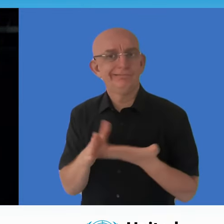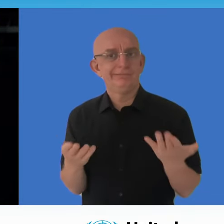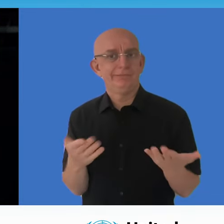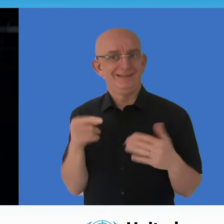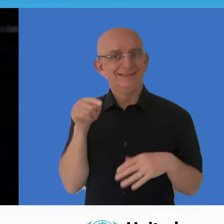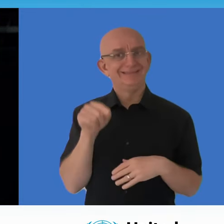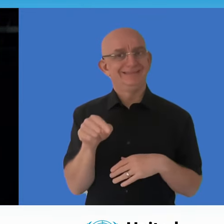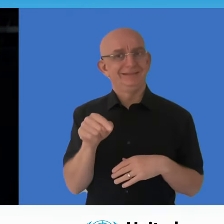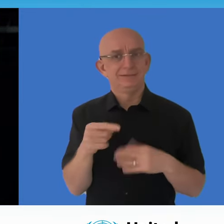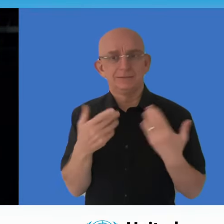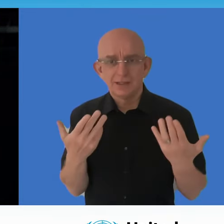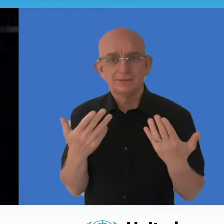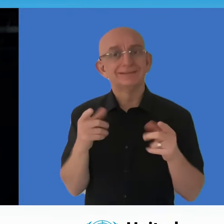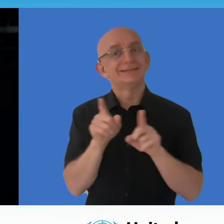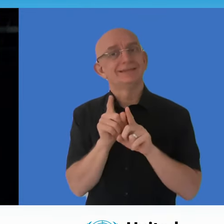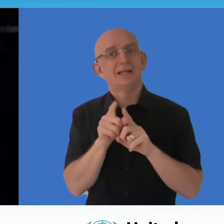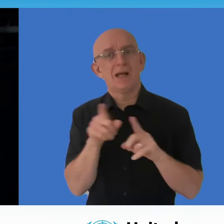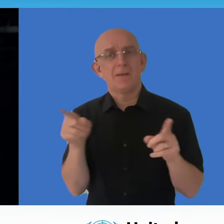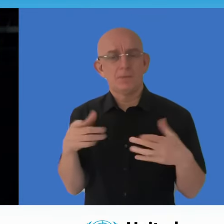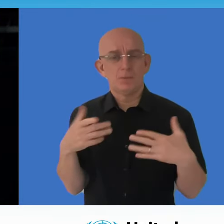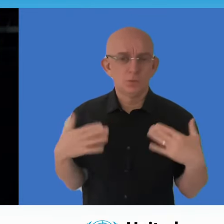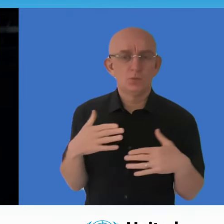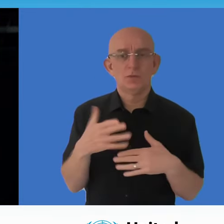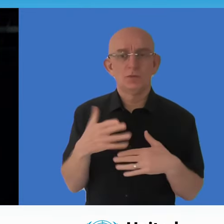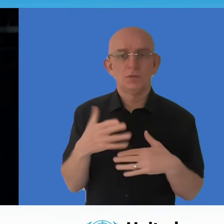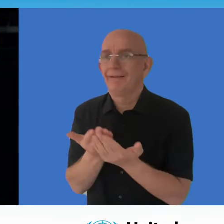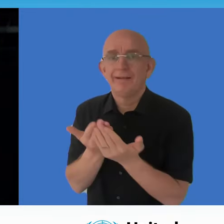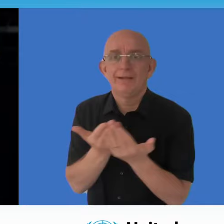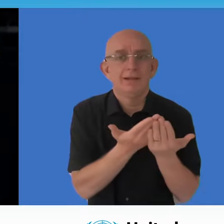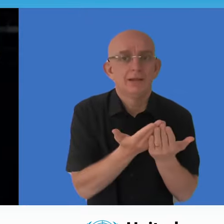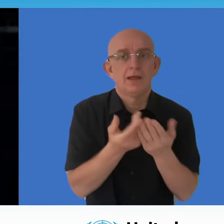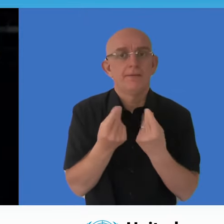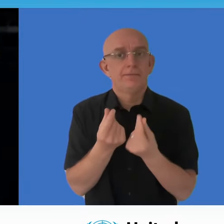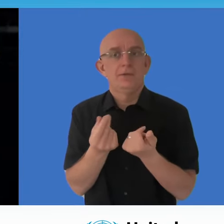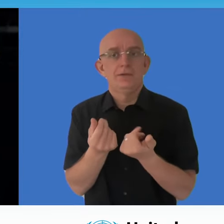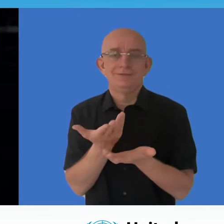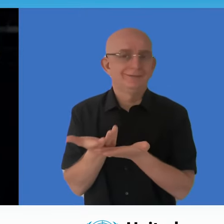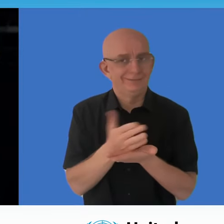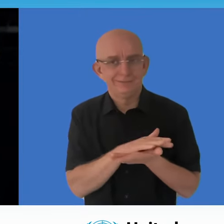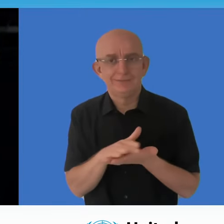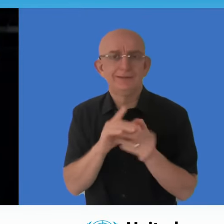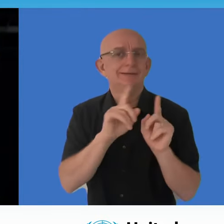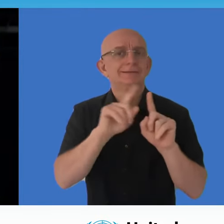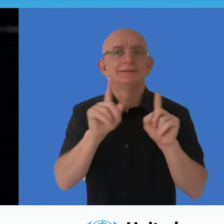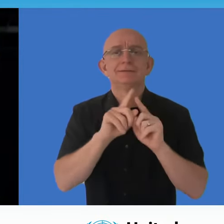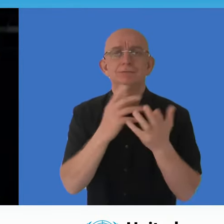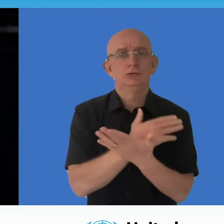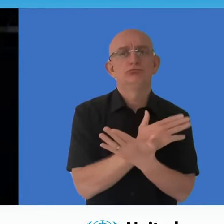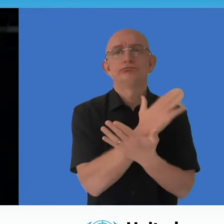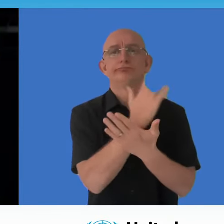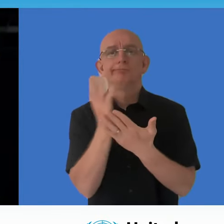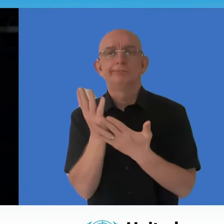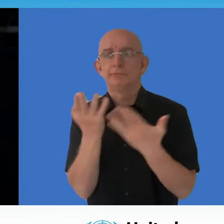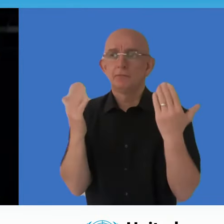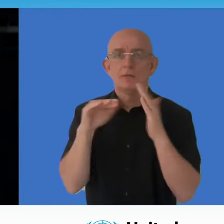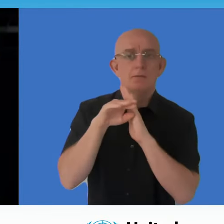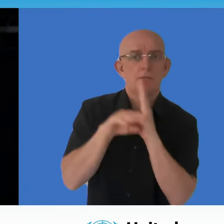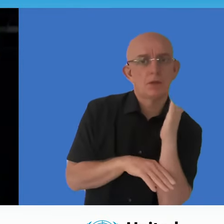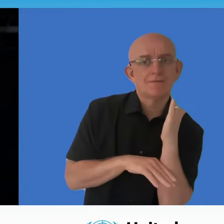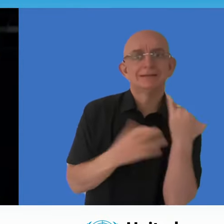in all its forms and dimensions, is not only the greatest global challenge we face.